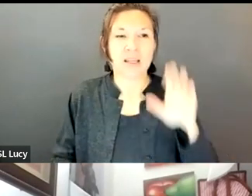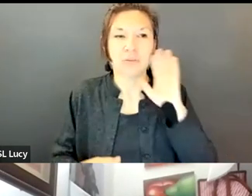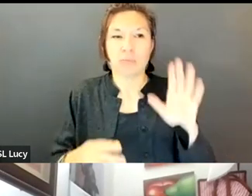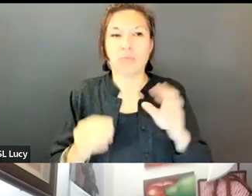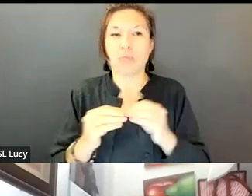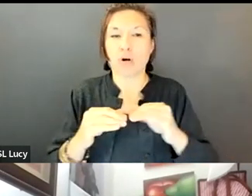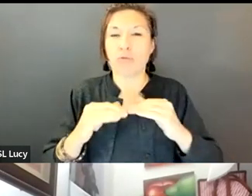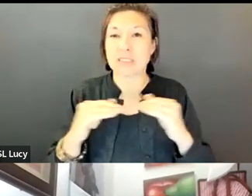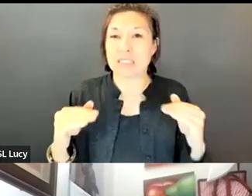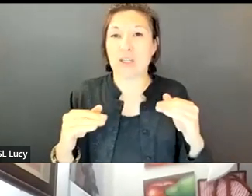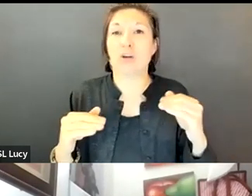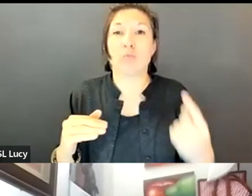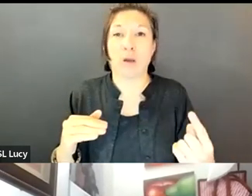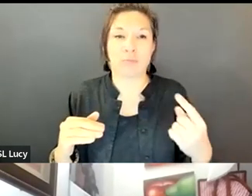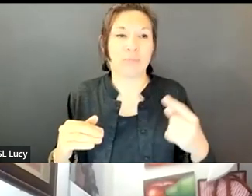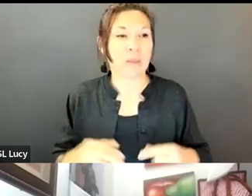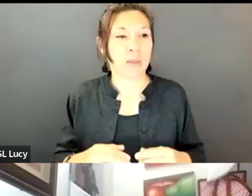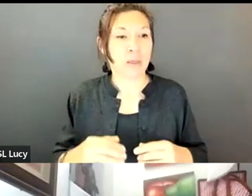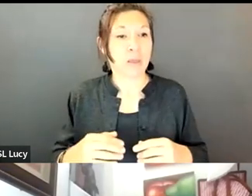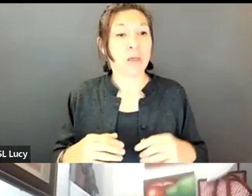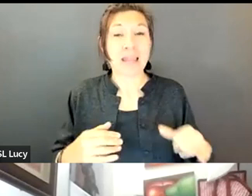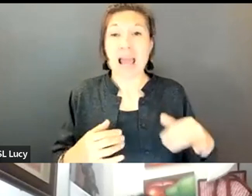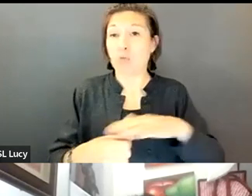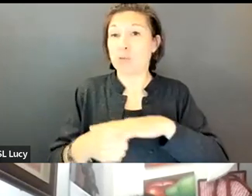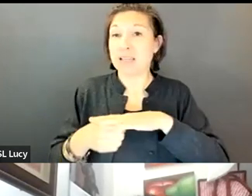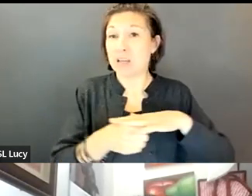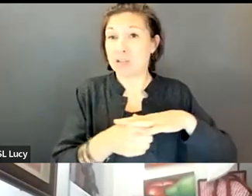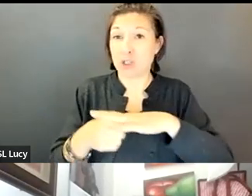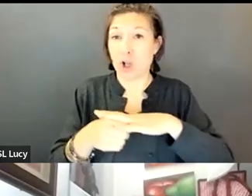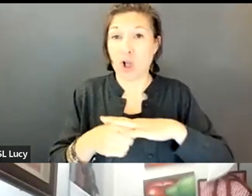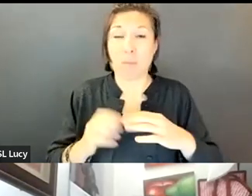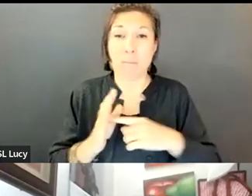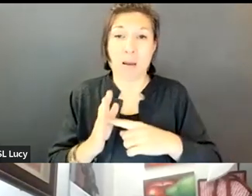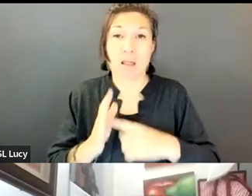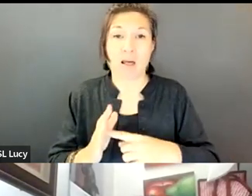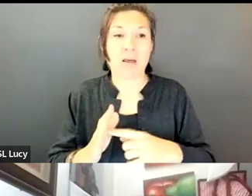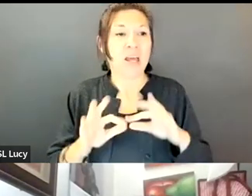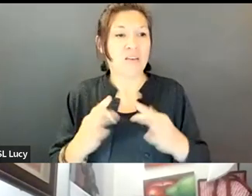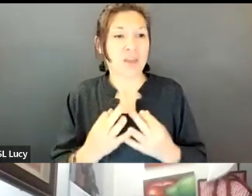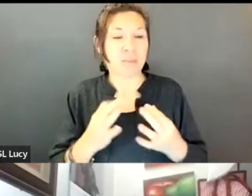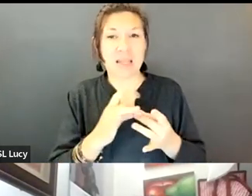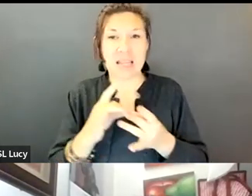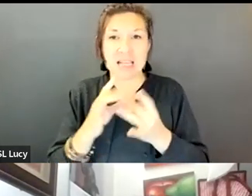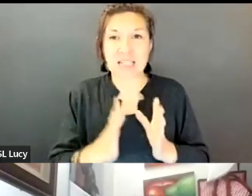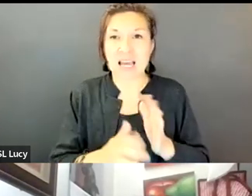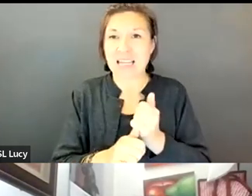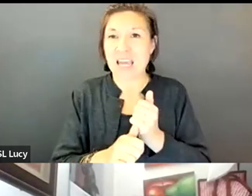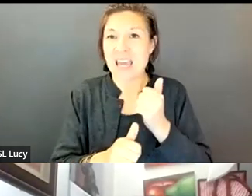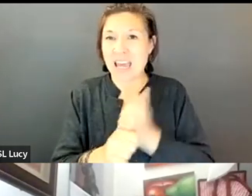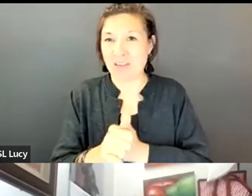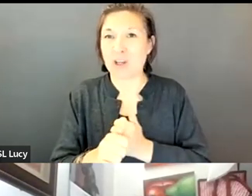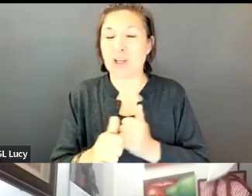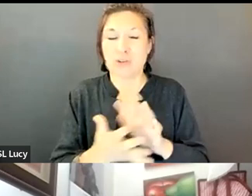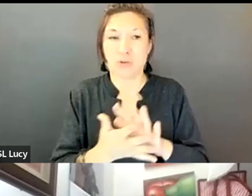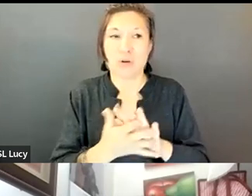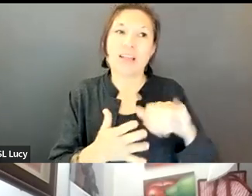you know in the regional Network model now that we have the in we have family Liaisons in each of the schools this is the other deep training that